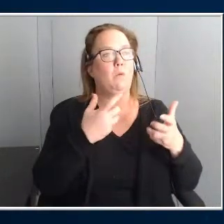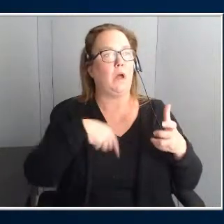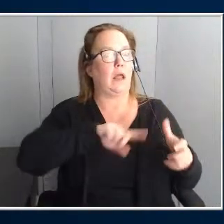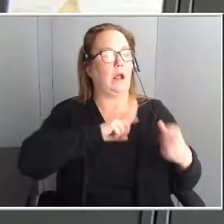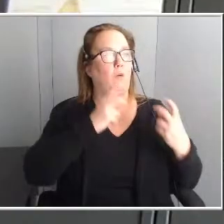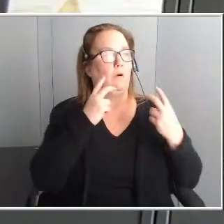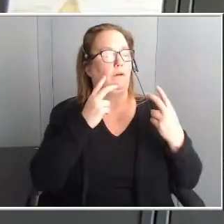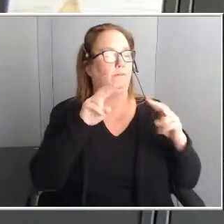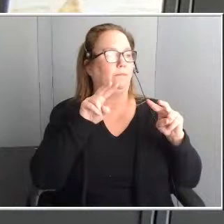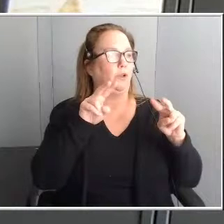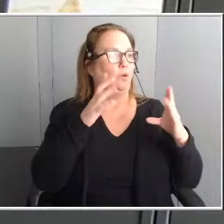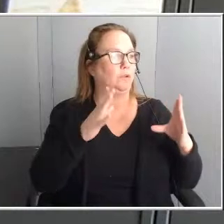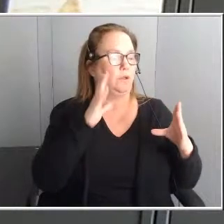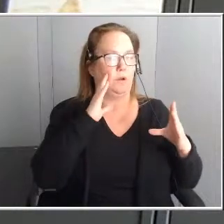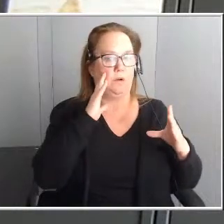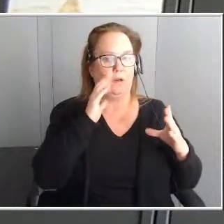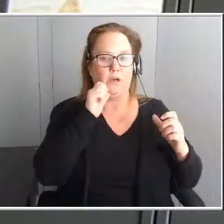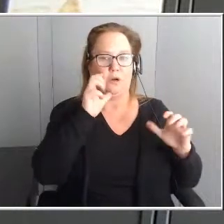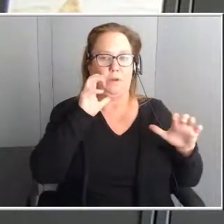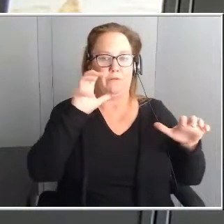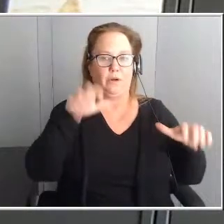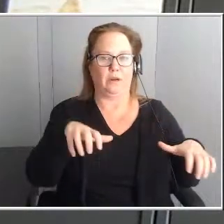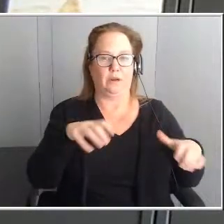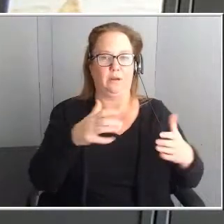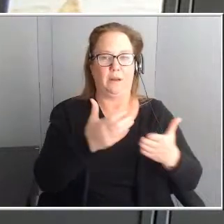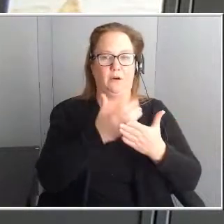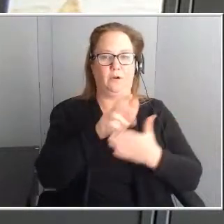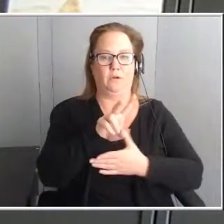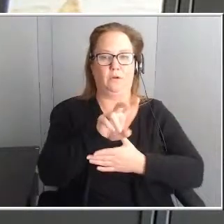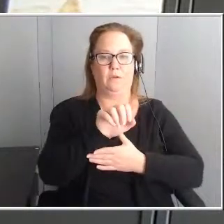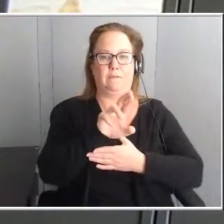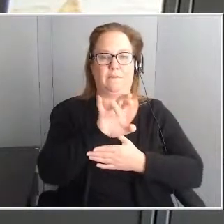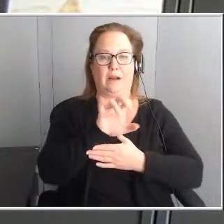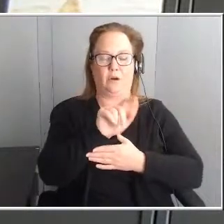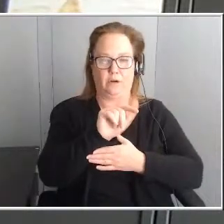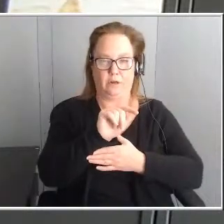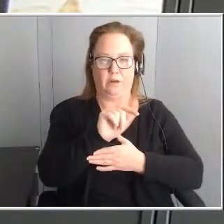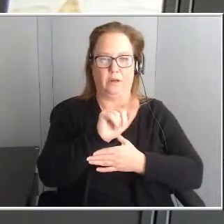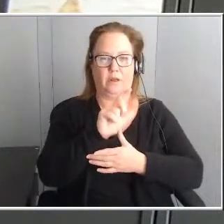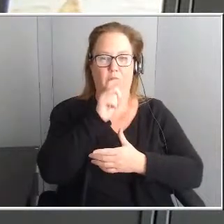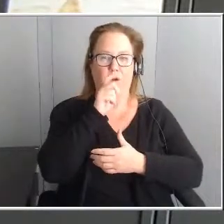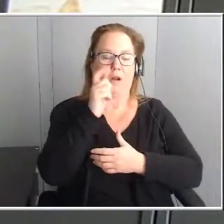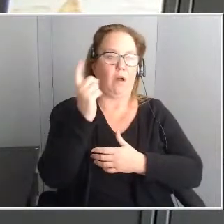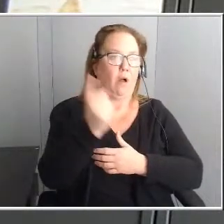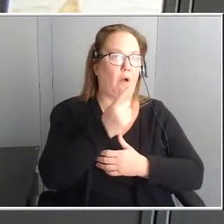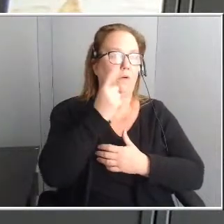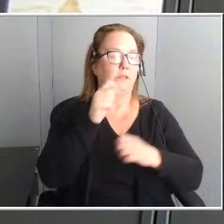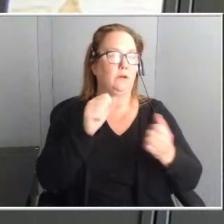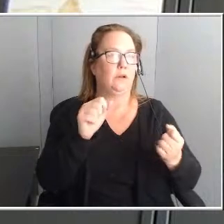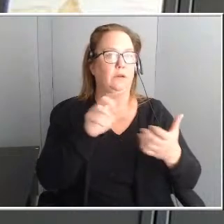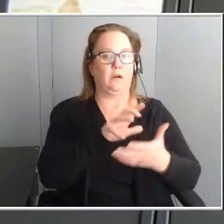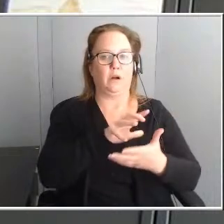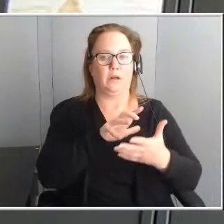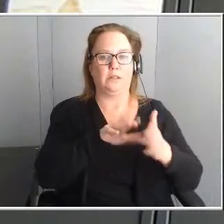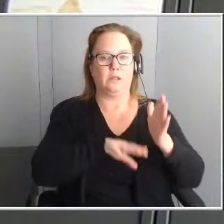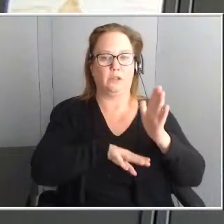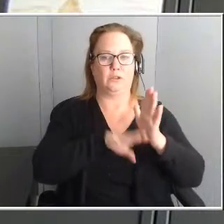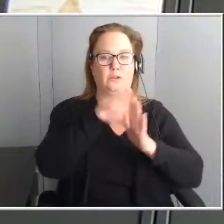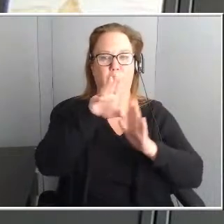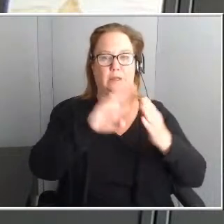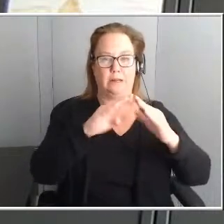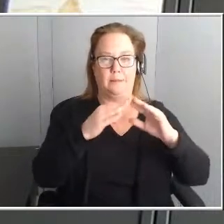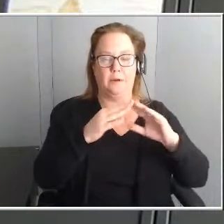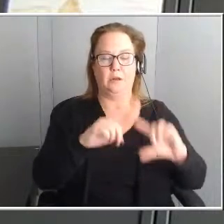Don't be freaked out every time you hear about a new variant. They aren't always going to cause a surge in cases,